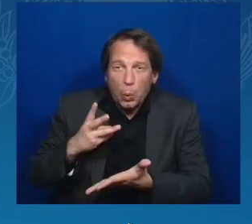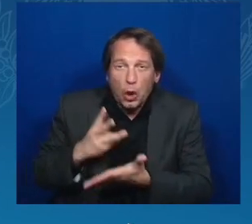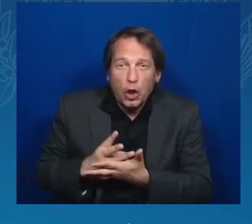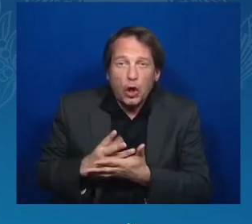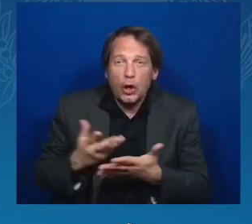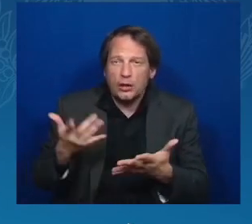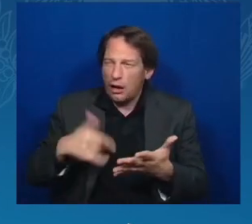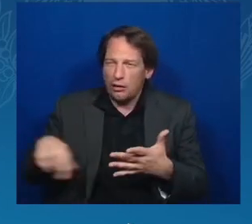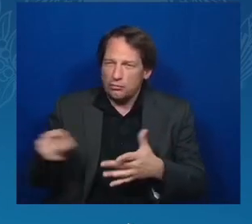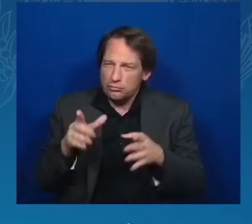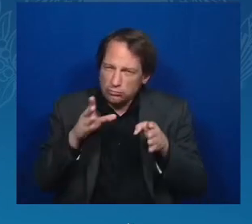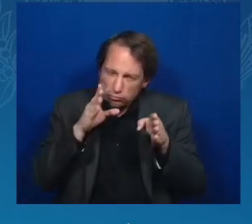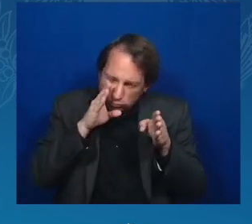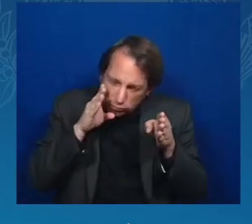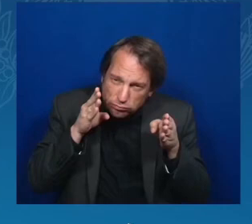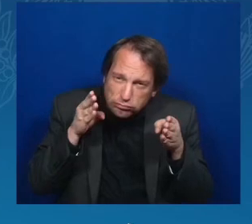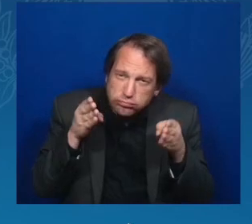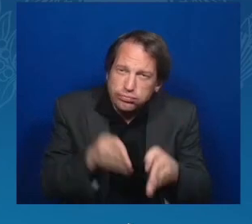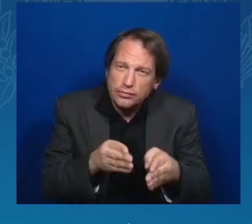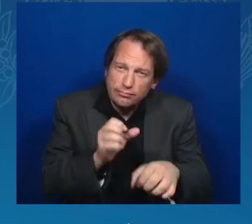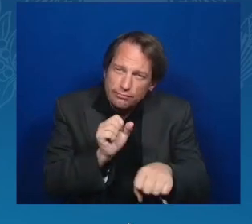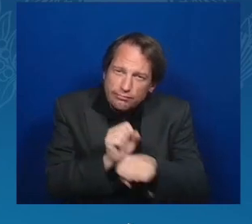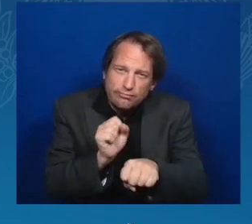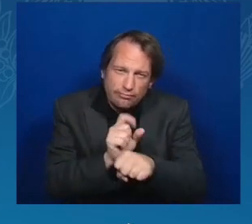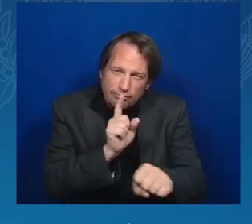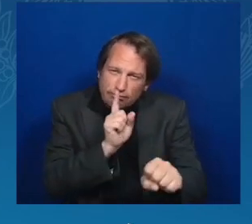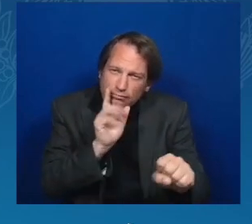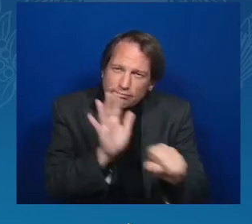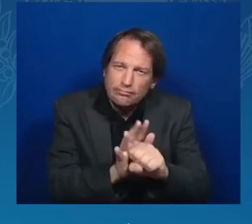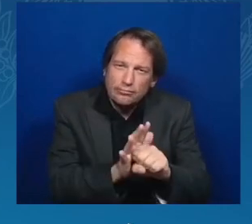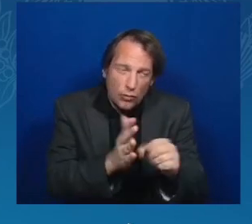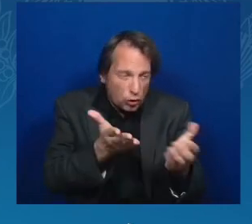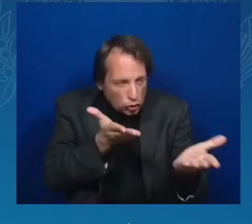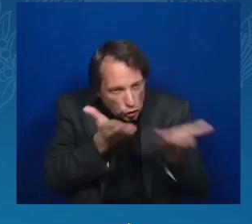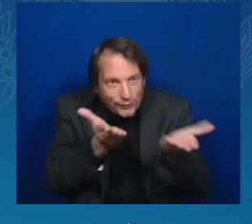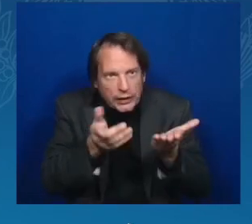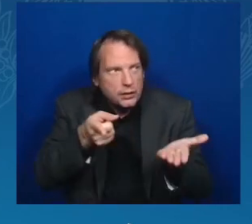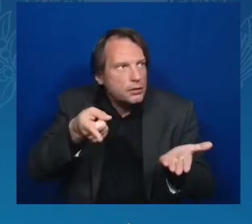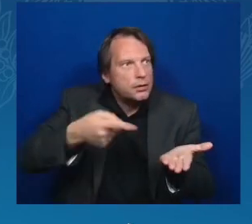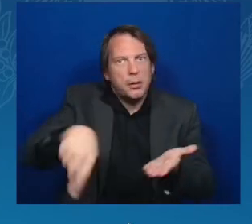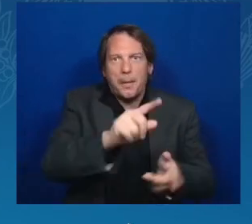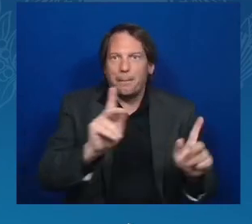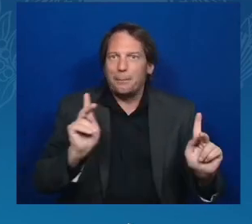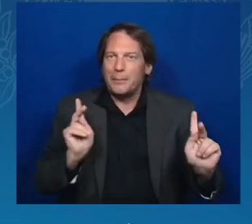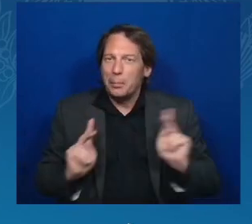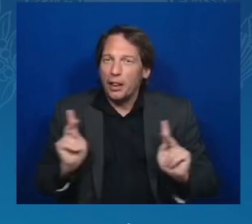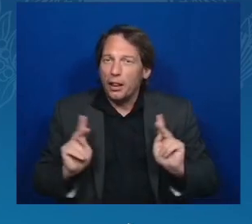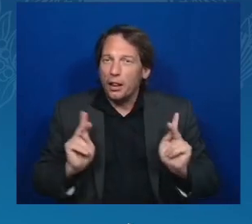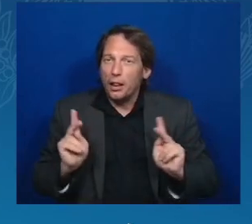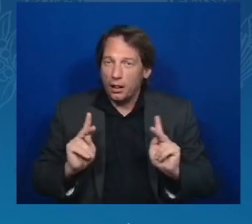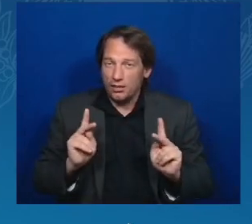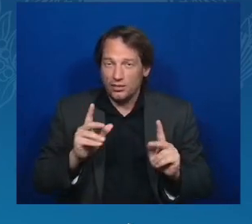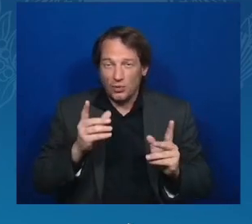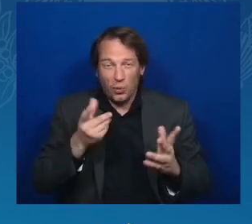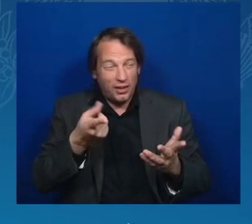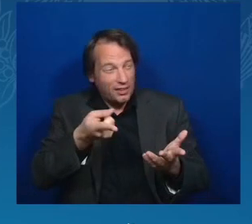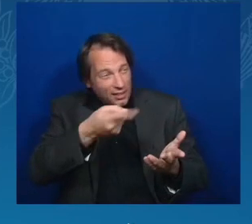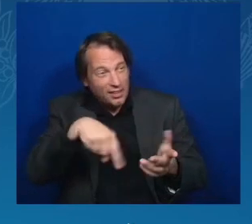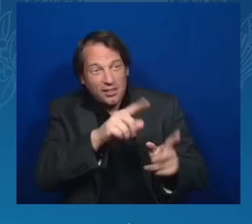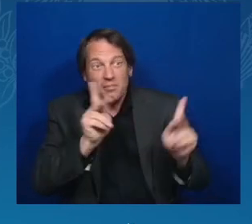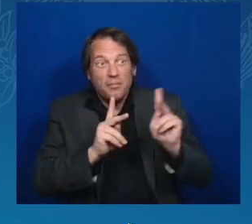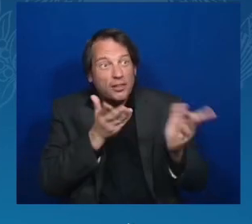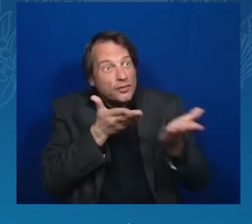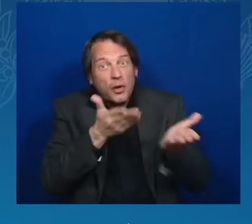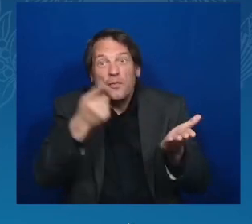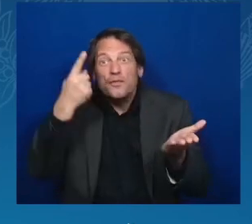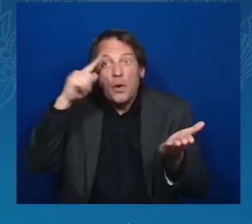the public, often serving on behalf of people that they otherwise had never met and would otherwise have